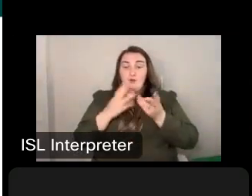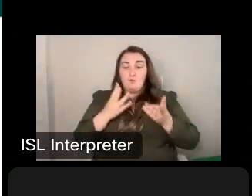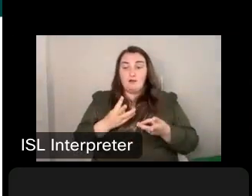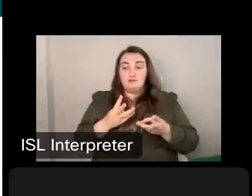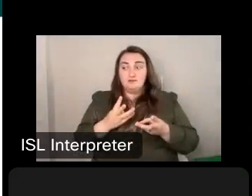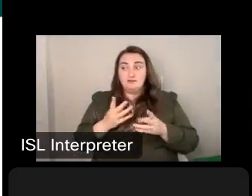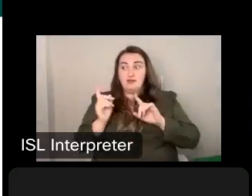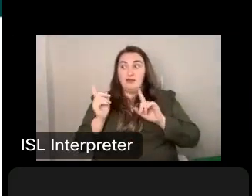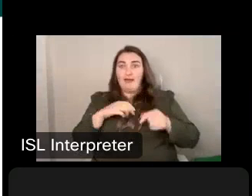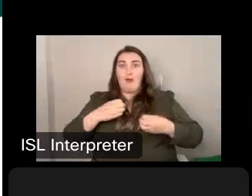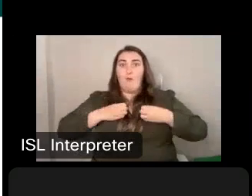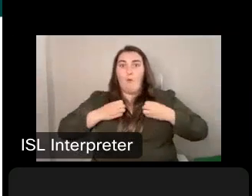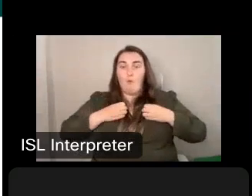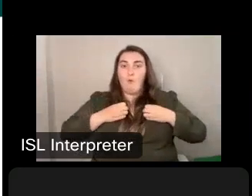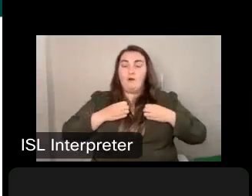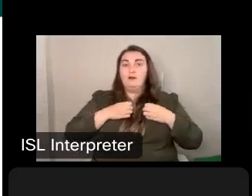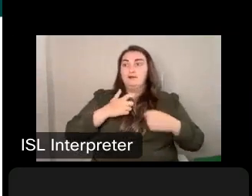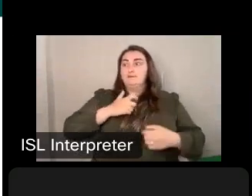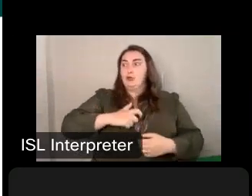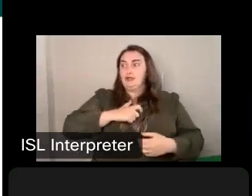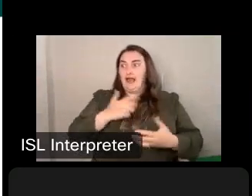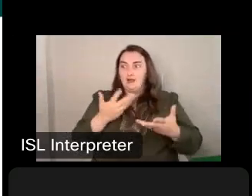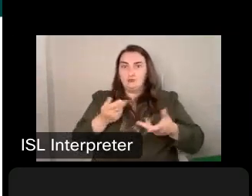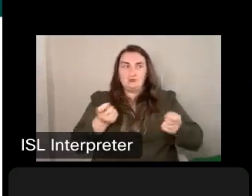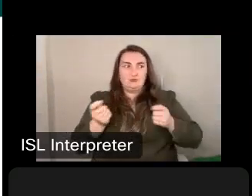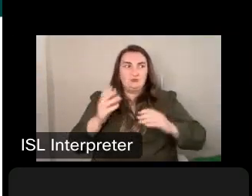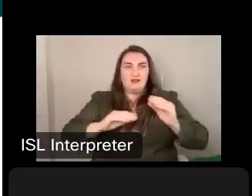personal integrity, managing gossip, fear.